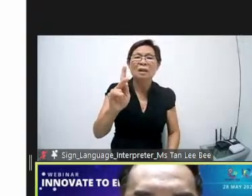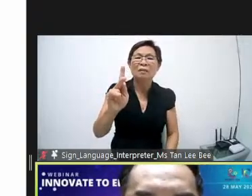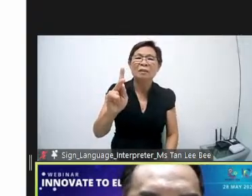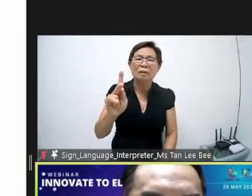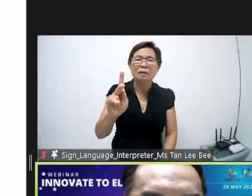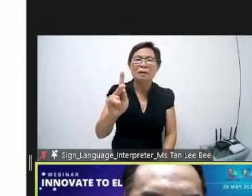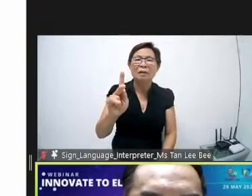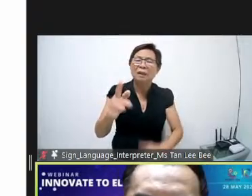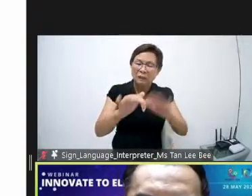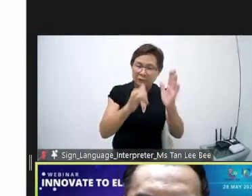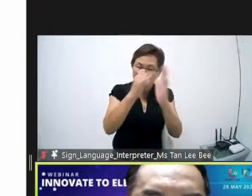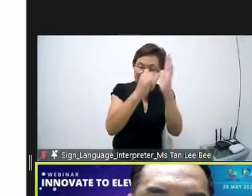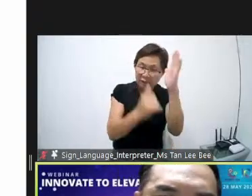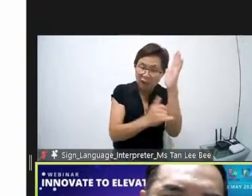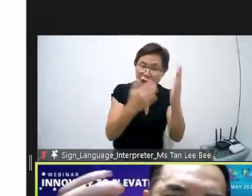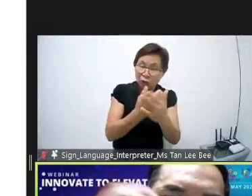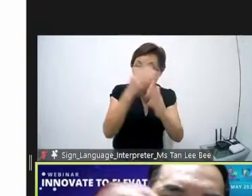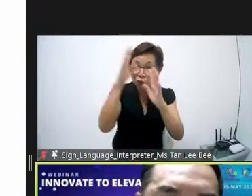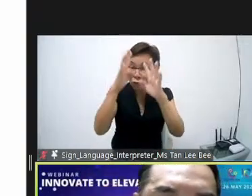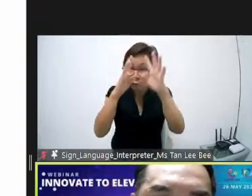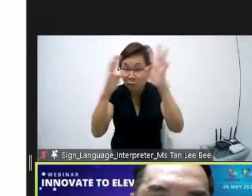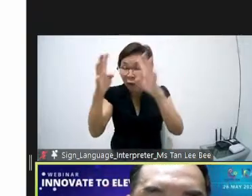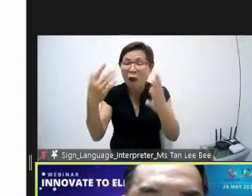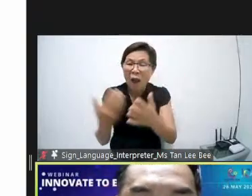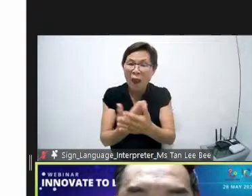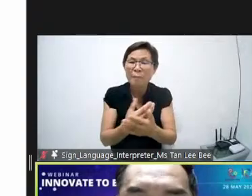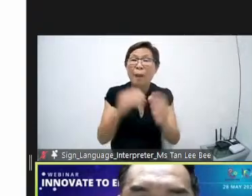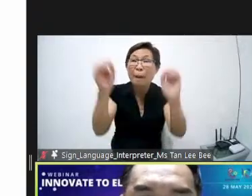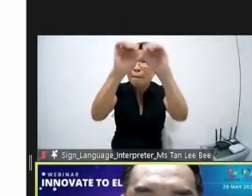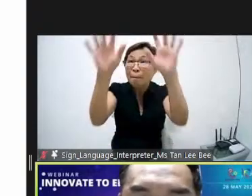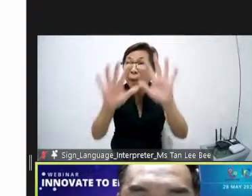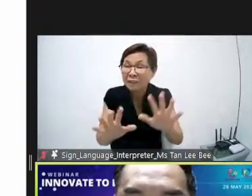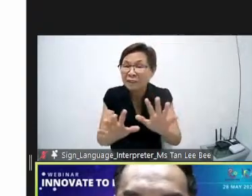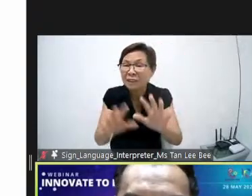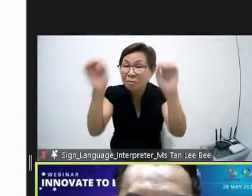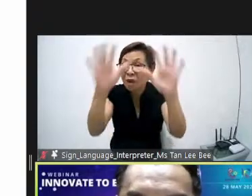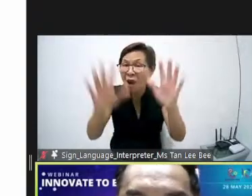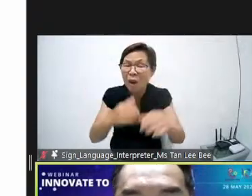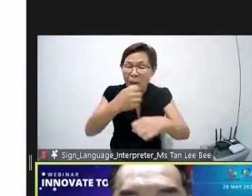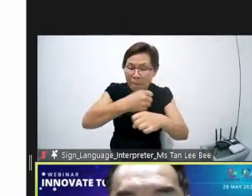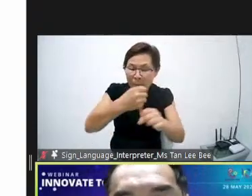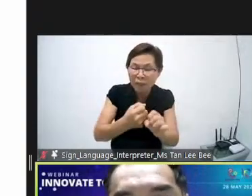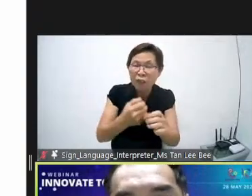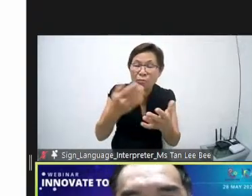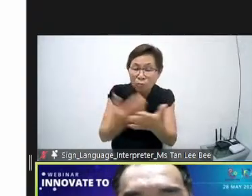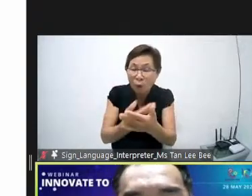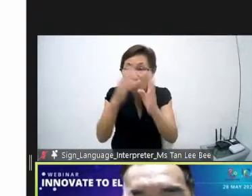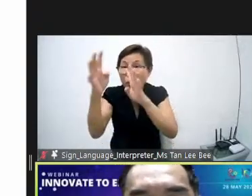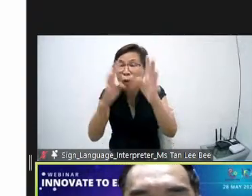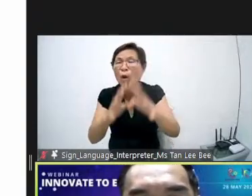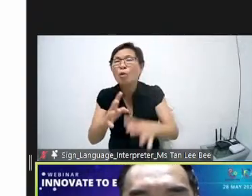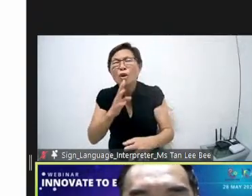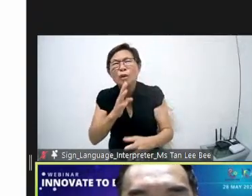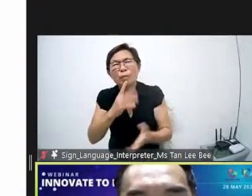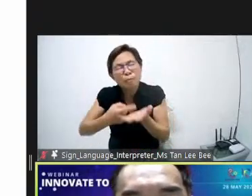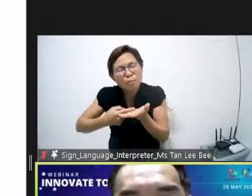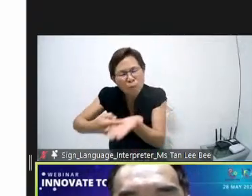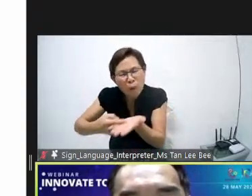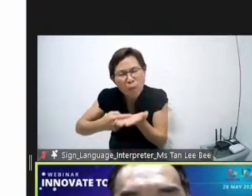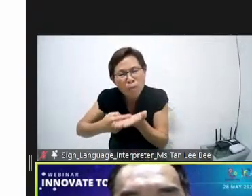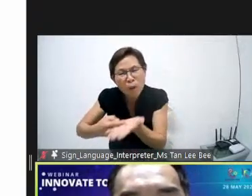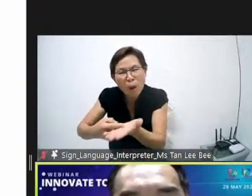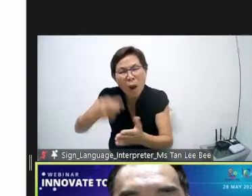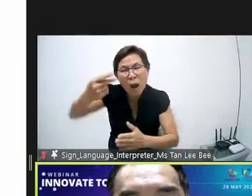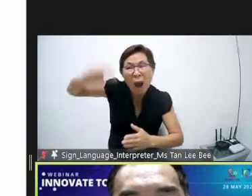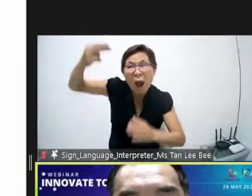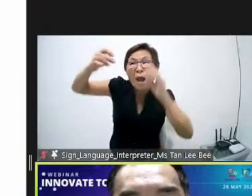have Magics, that focus on the development of innovation. Of course, when we talk about this, higher